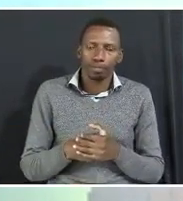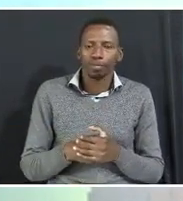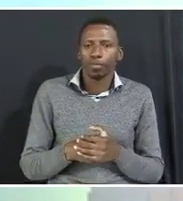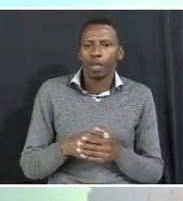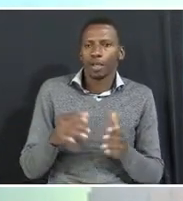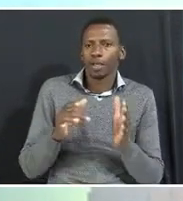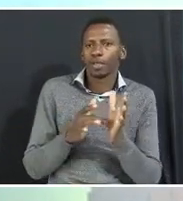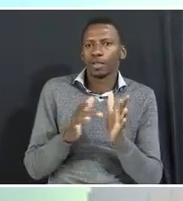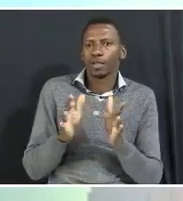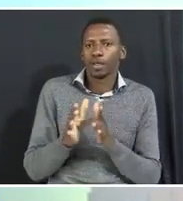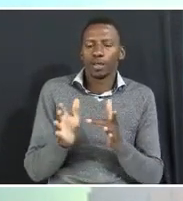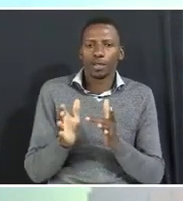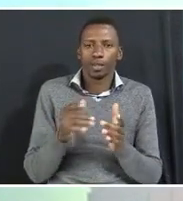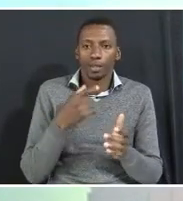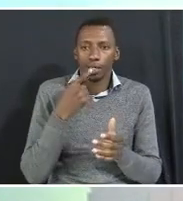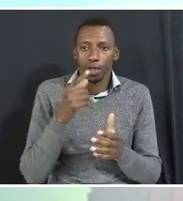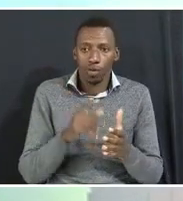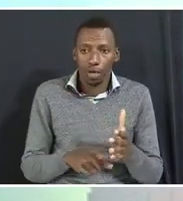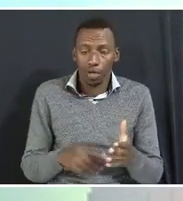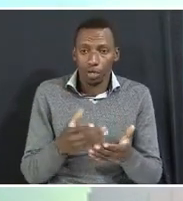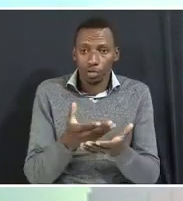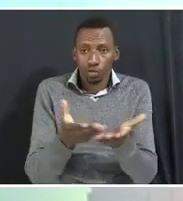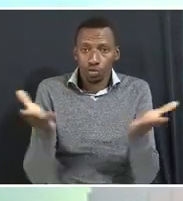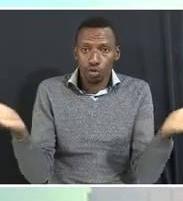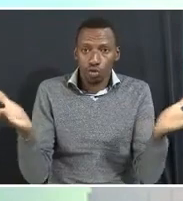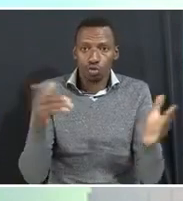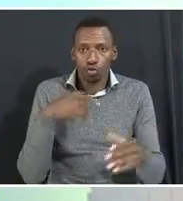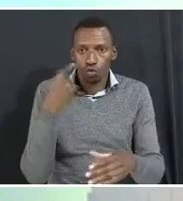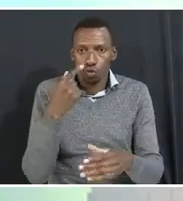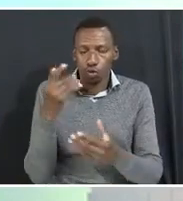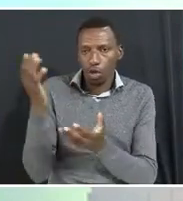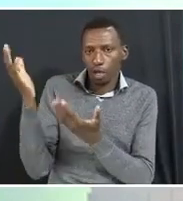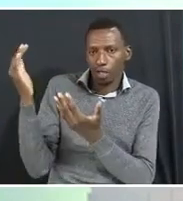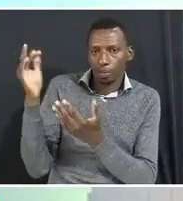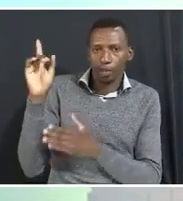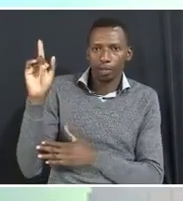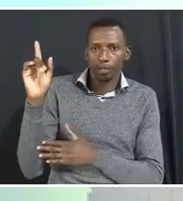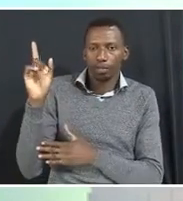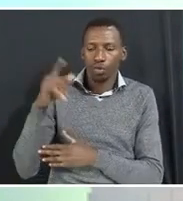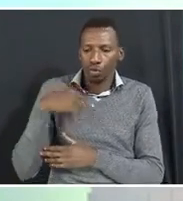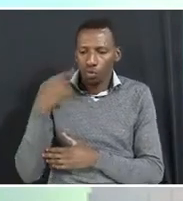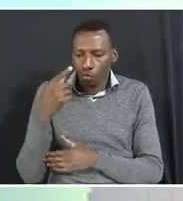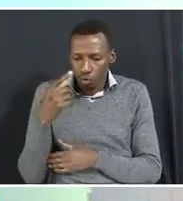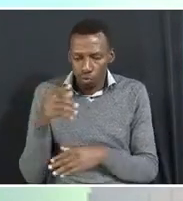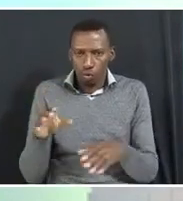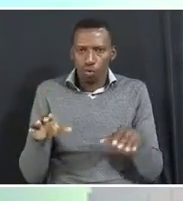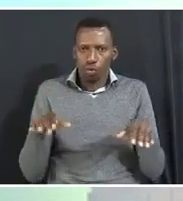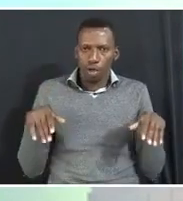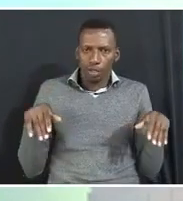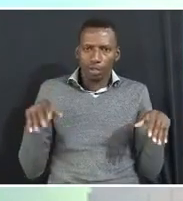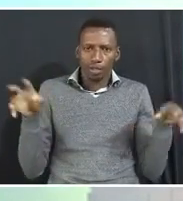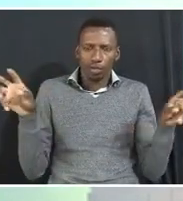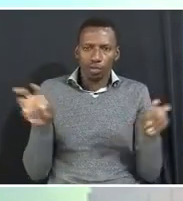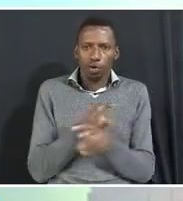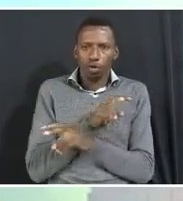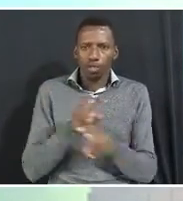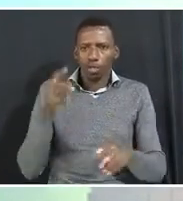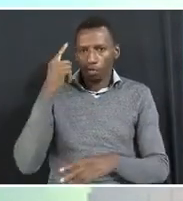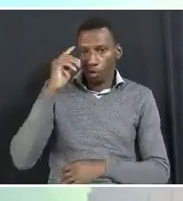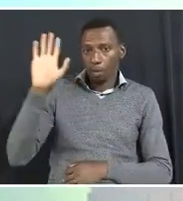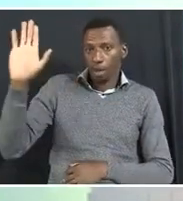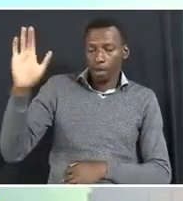says that those who expect him, or those who are waiting, those who are watching and waiting for his